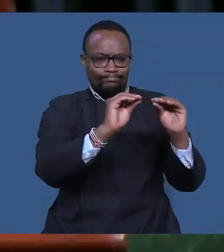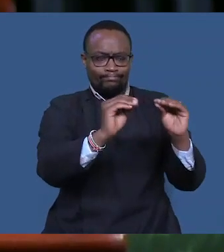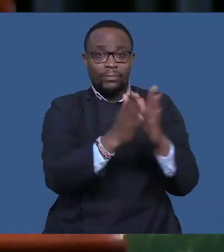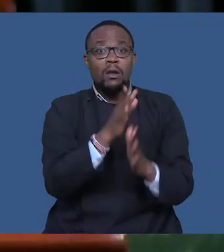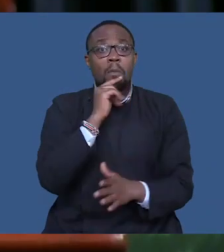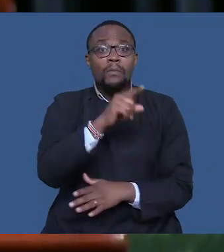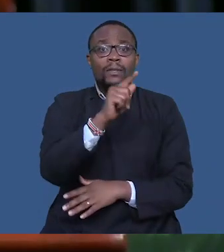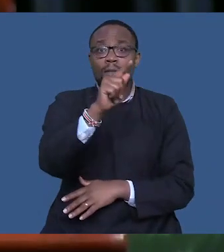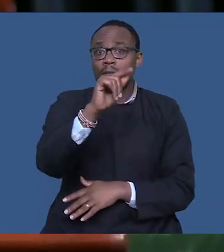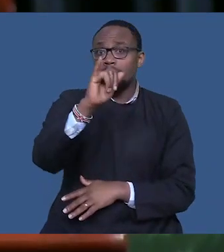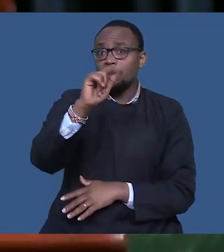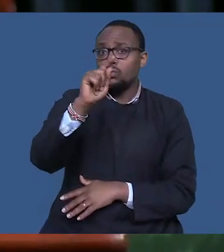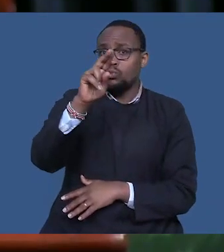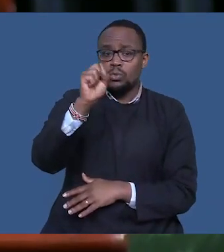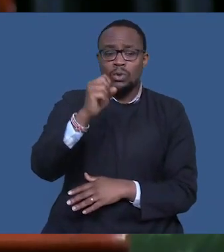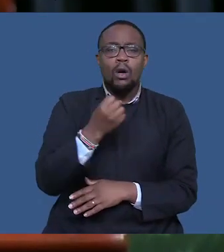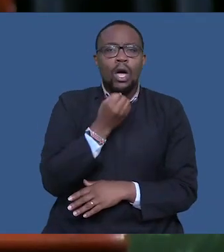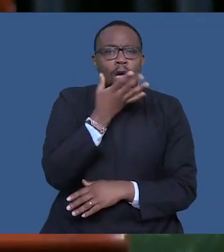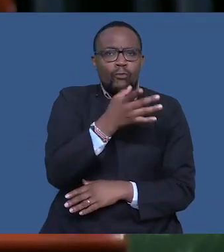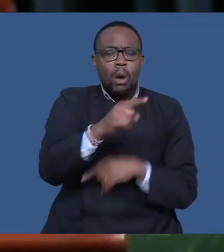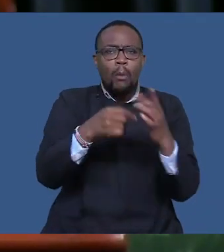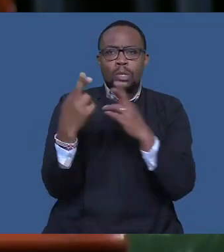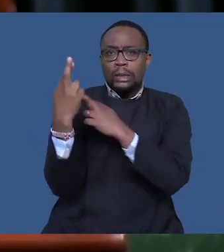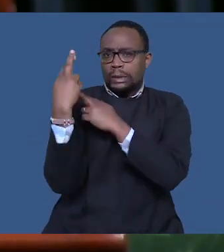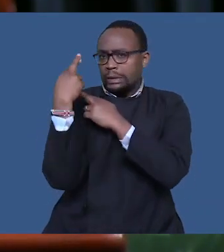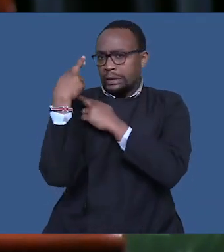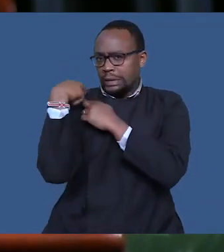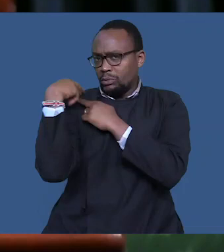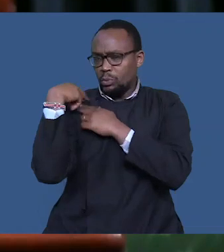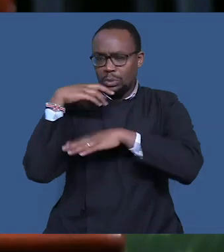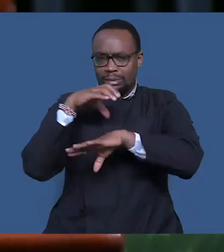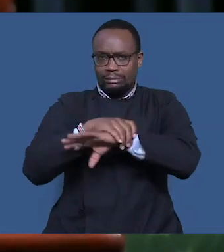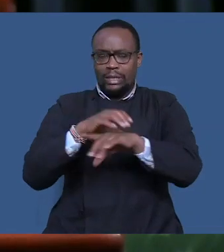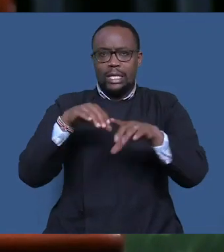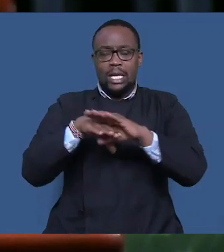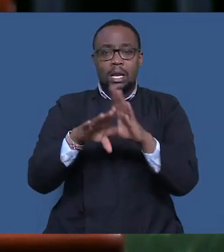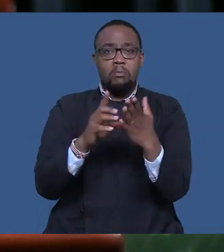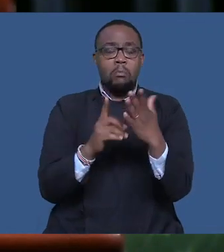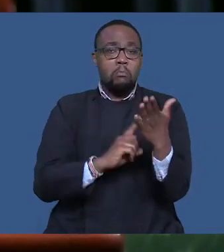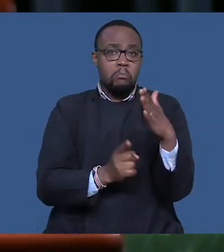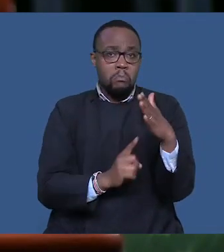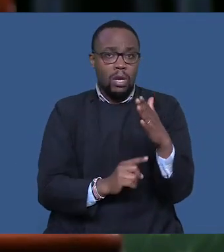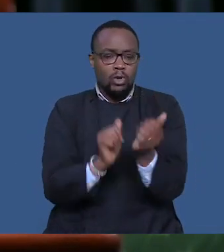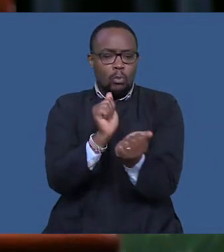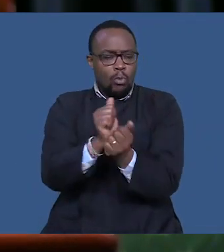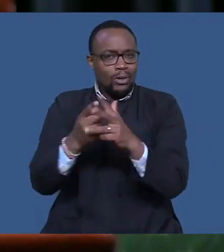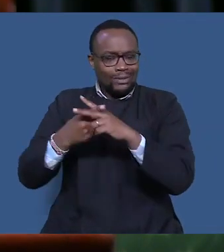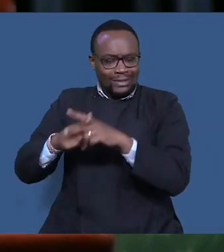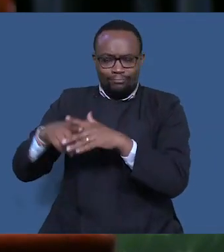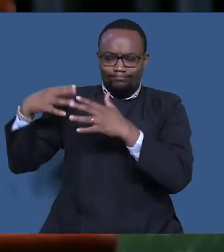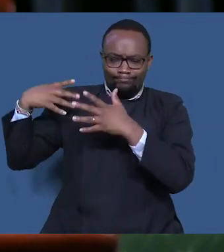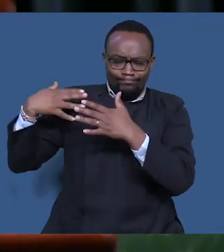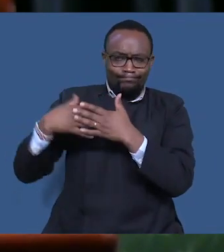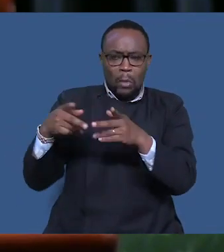regards to the responsibility that he actually has to take in the ministry that Paul had actually started at a